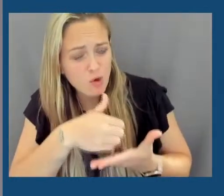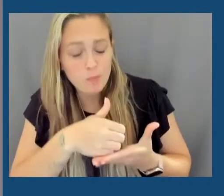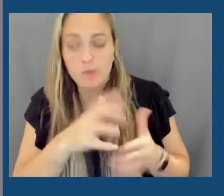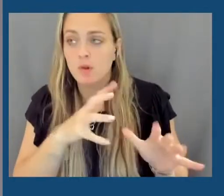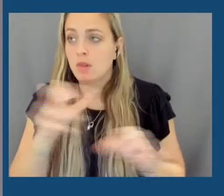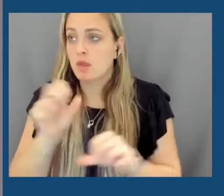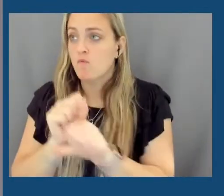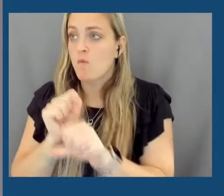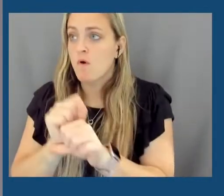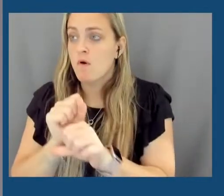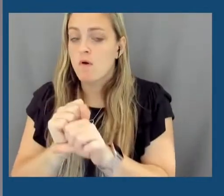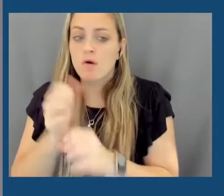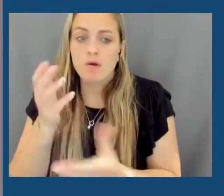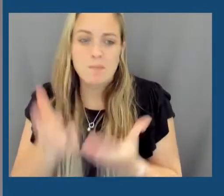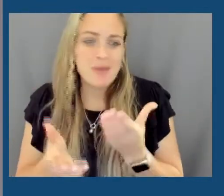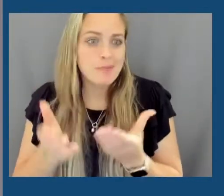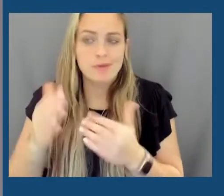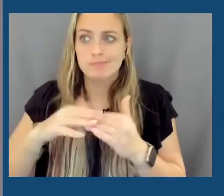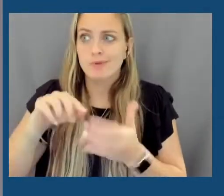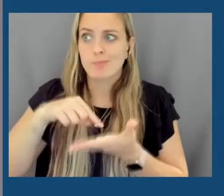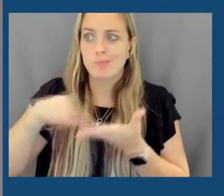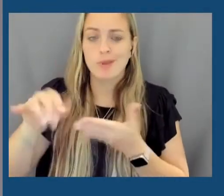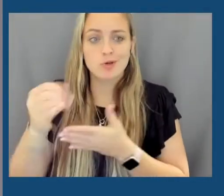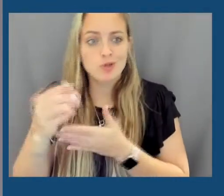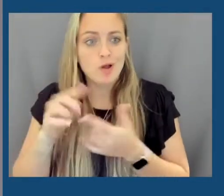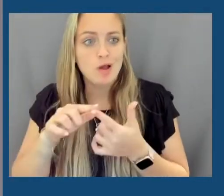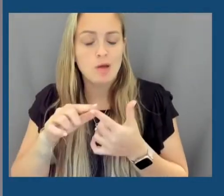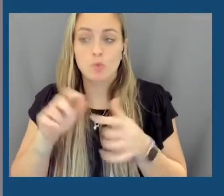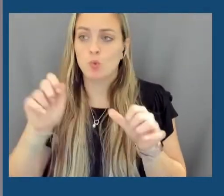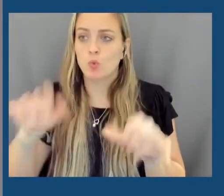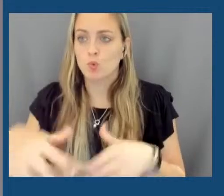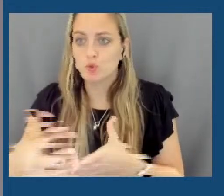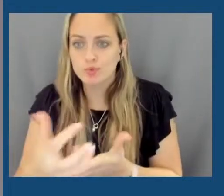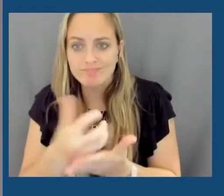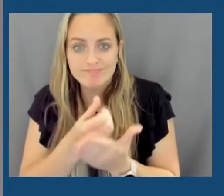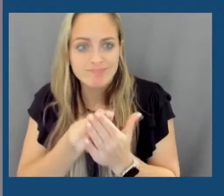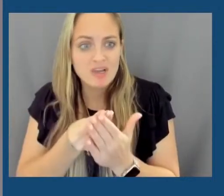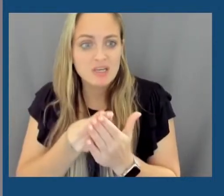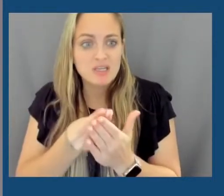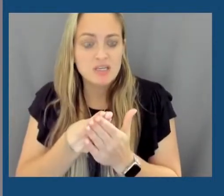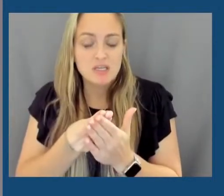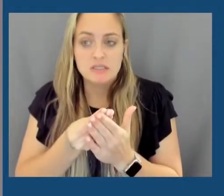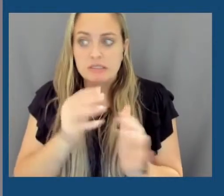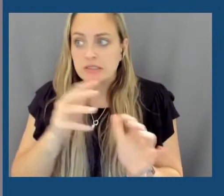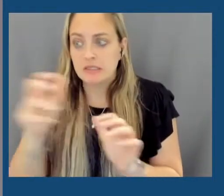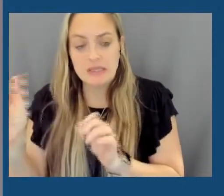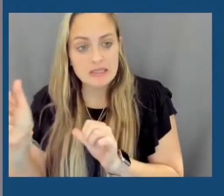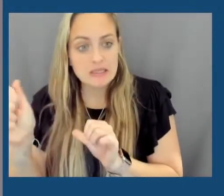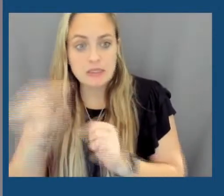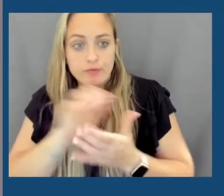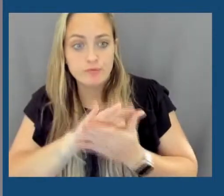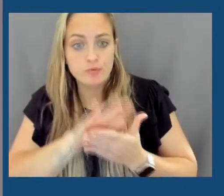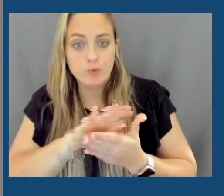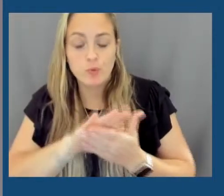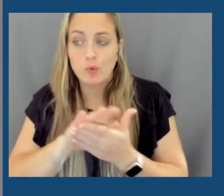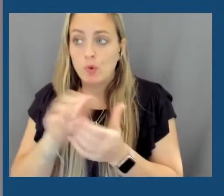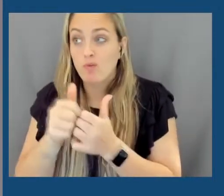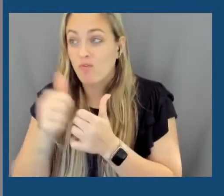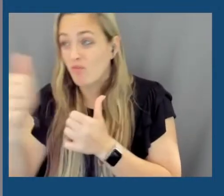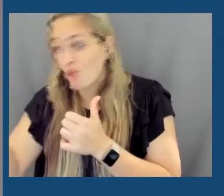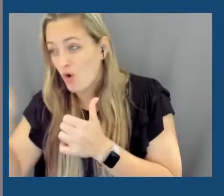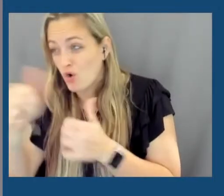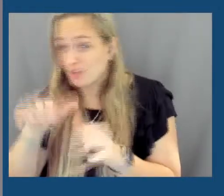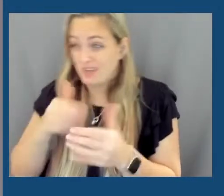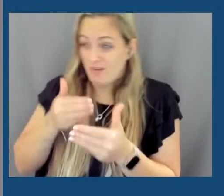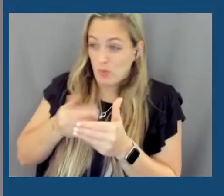you leave a minimum wage job or you lose your income, take your child out of school, go either near or far, but you're traveling, take them